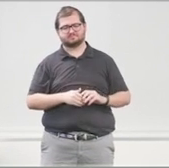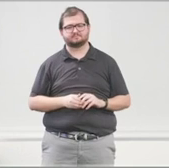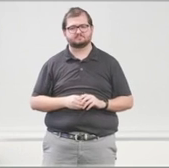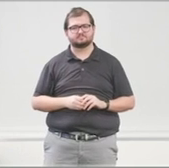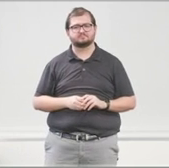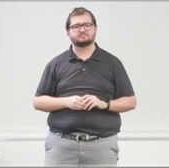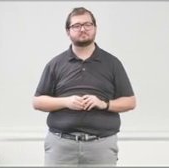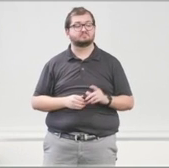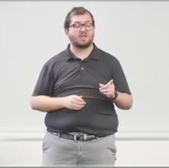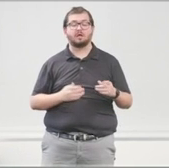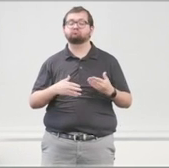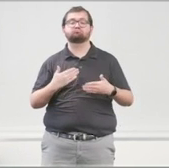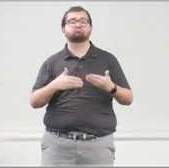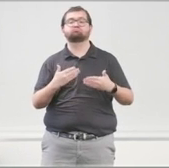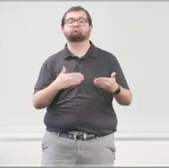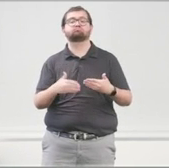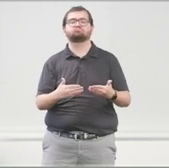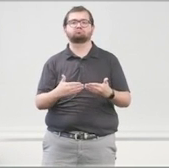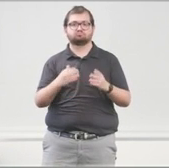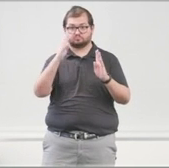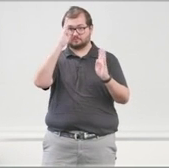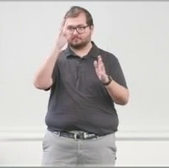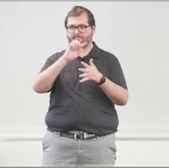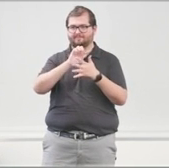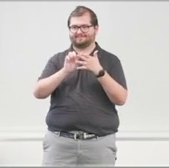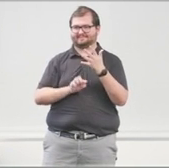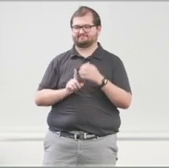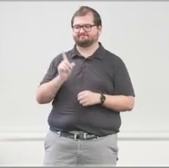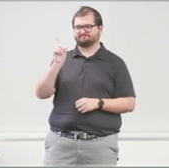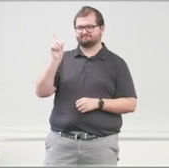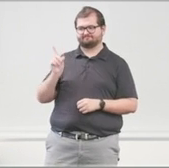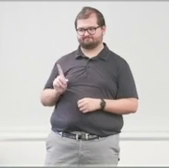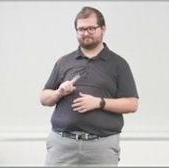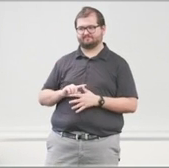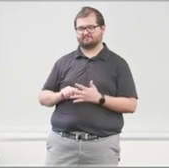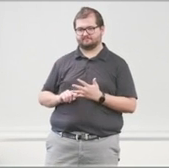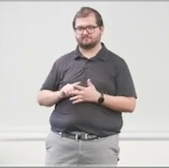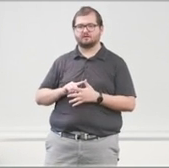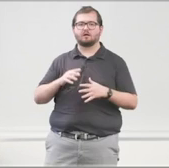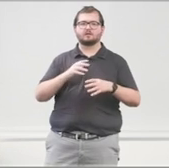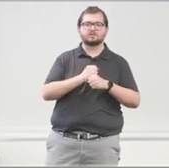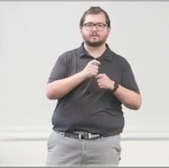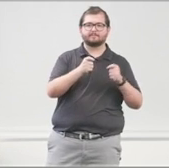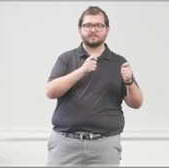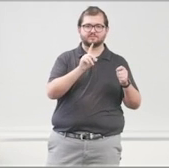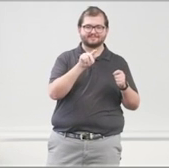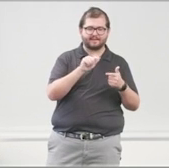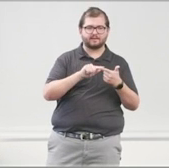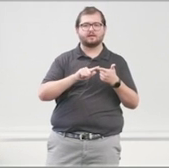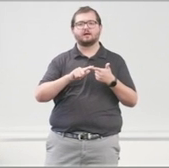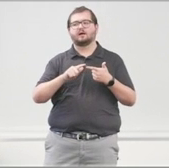And then they worked through the day and they came up with these main categories: consolidating and managing data, analyzing data,